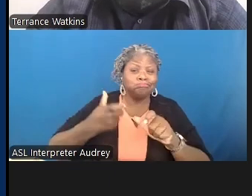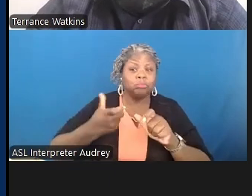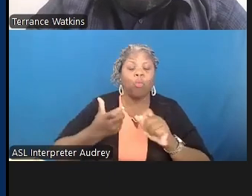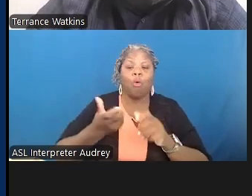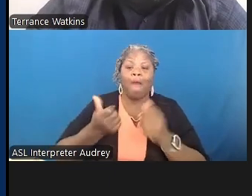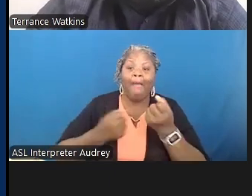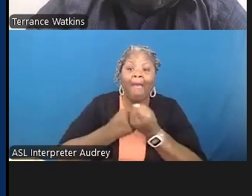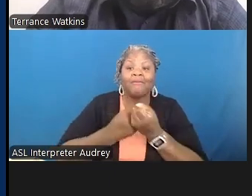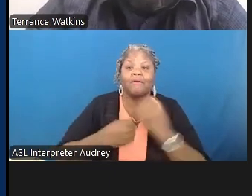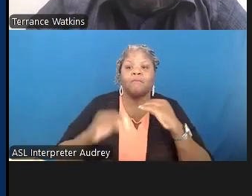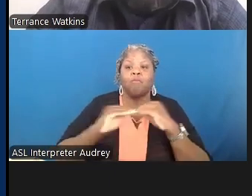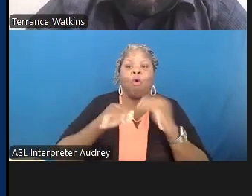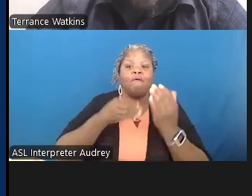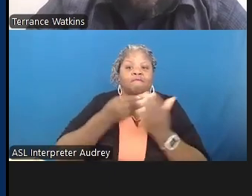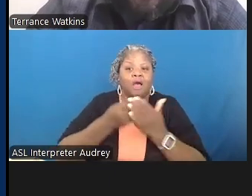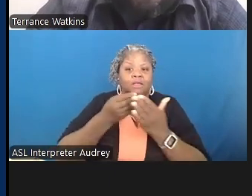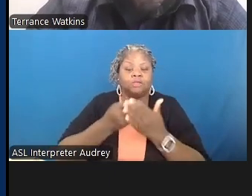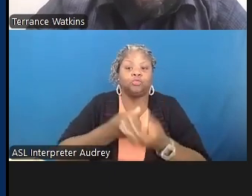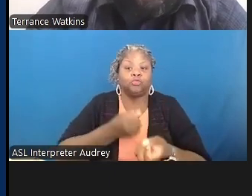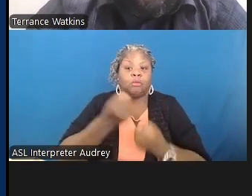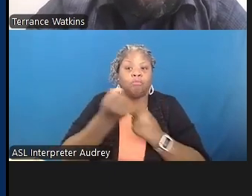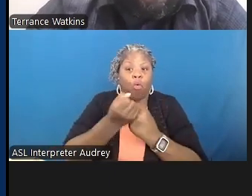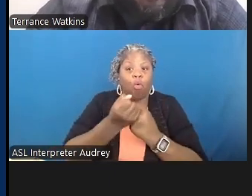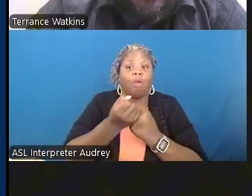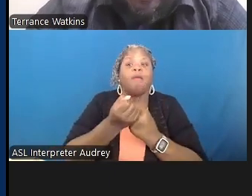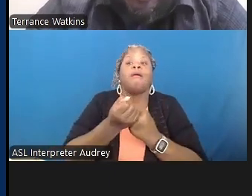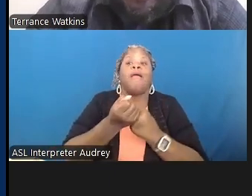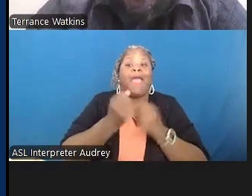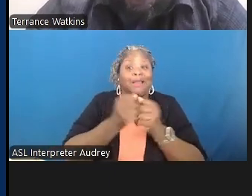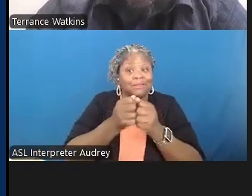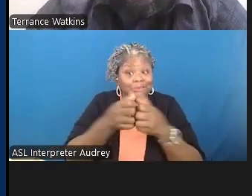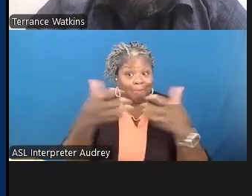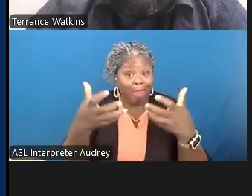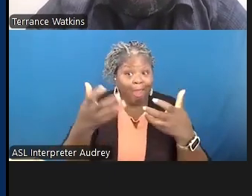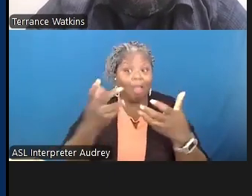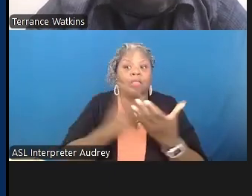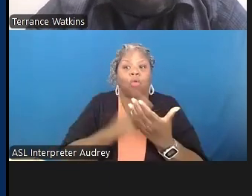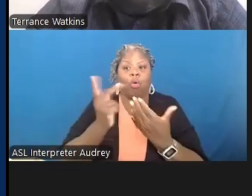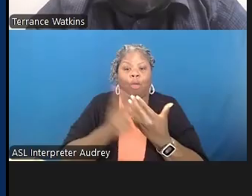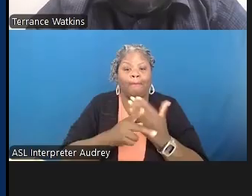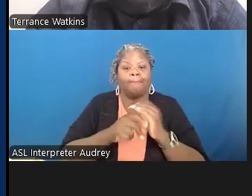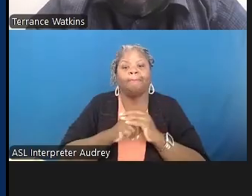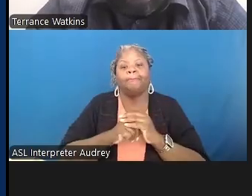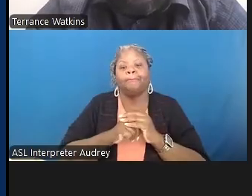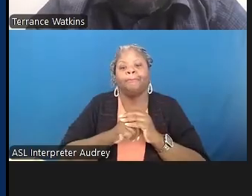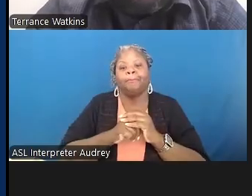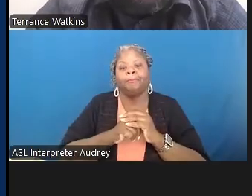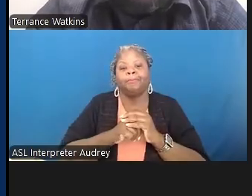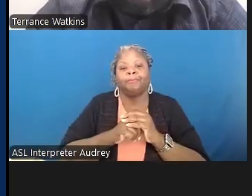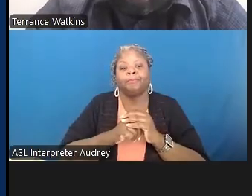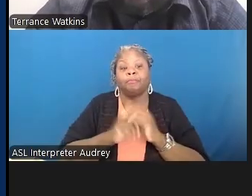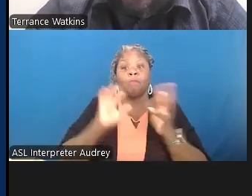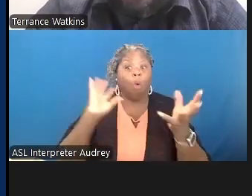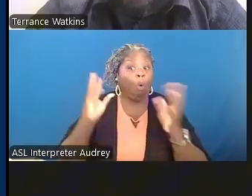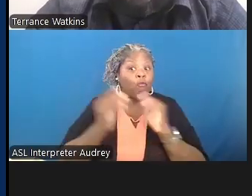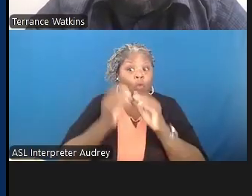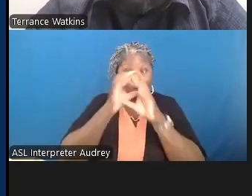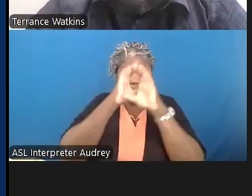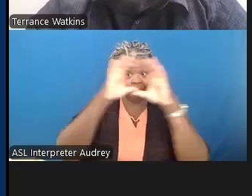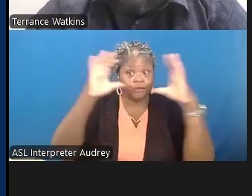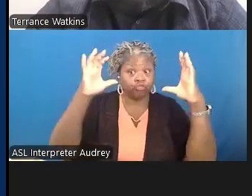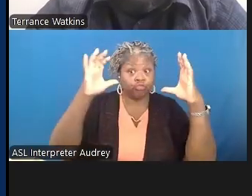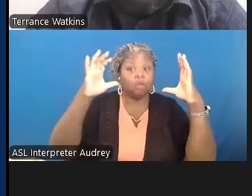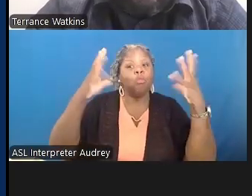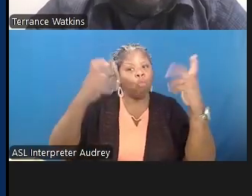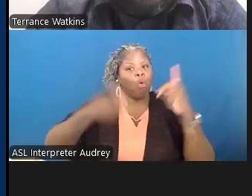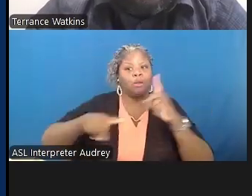to support and expand this model of housing. The overall vision is we want to positively